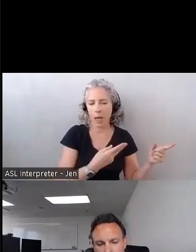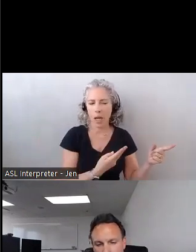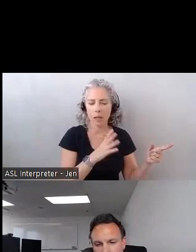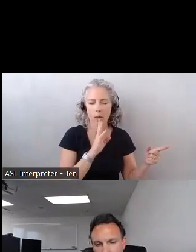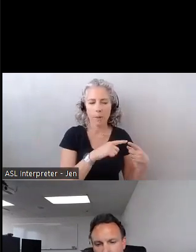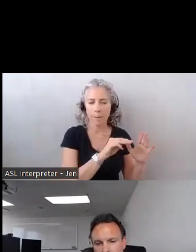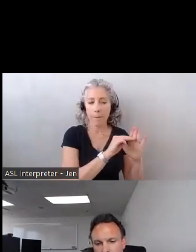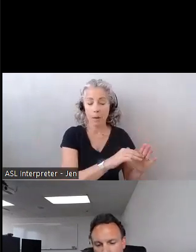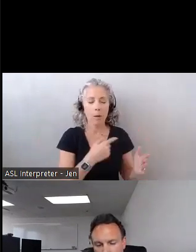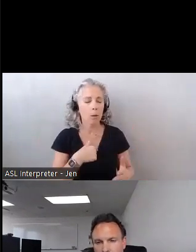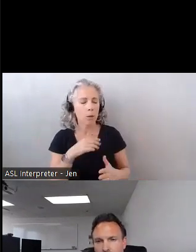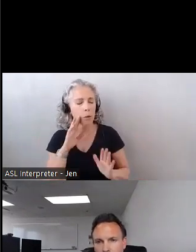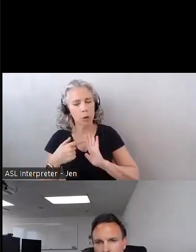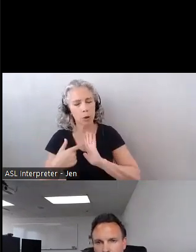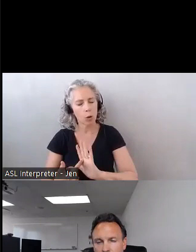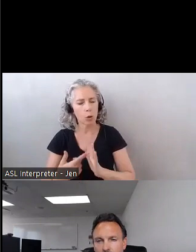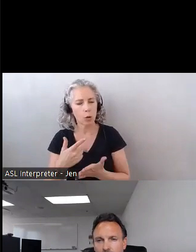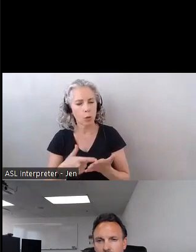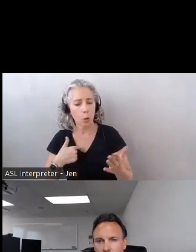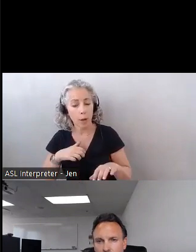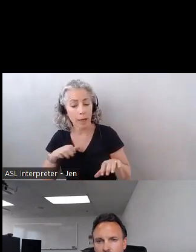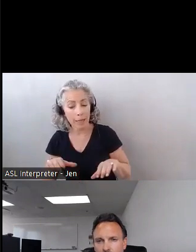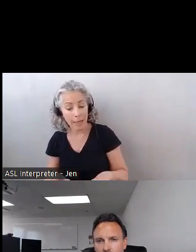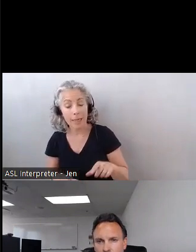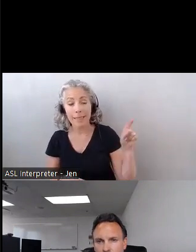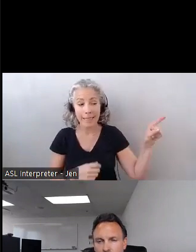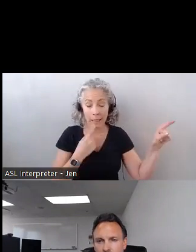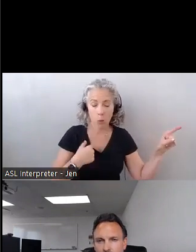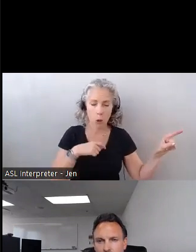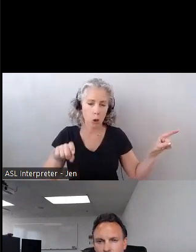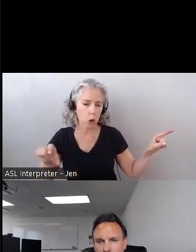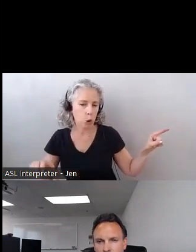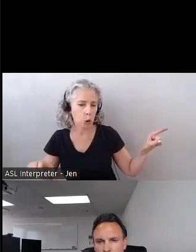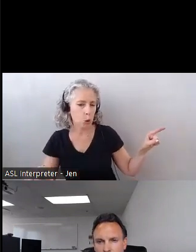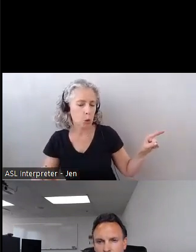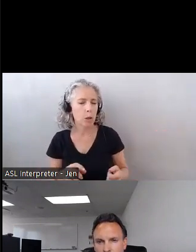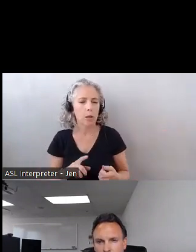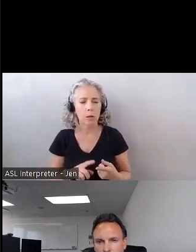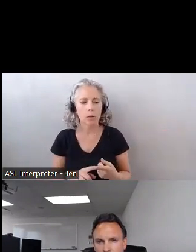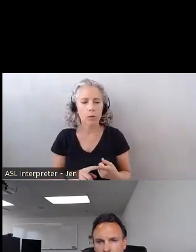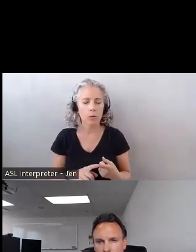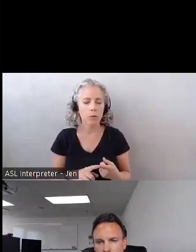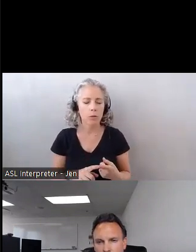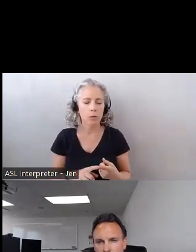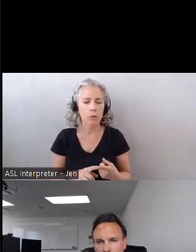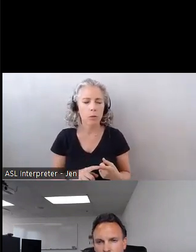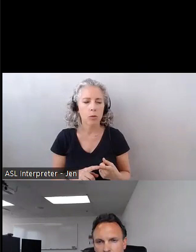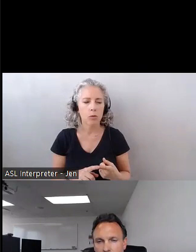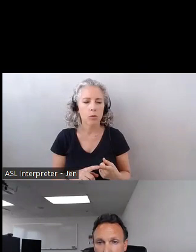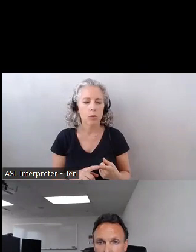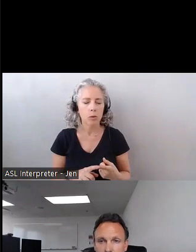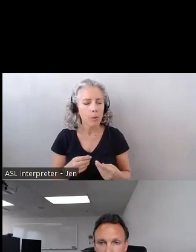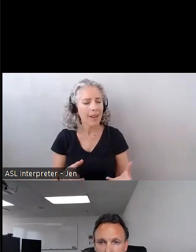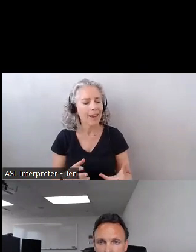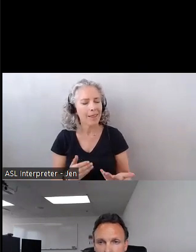have done some of the things that Sheamekah is saying that we should do in order to treat children in a least restrictive